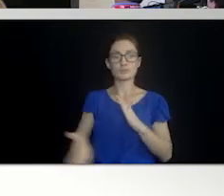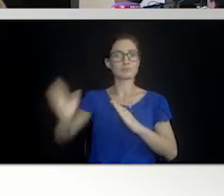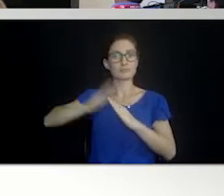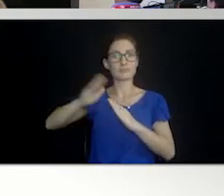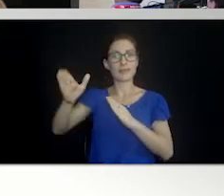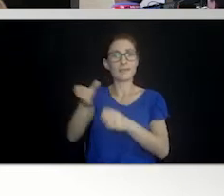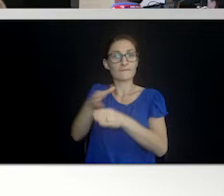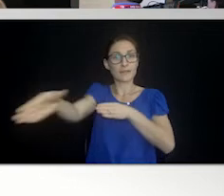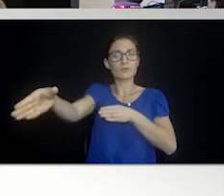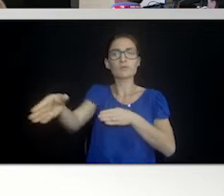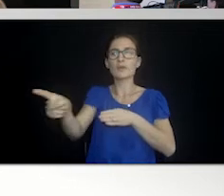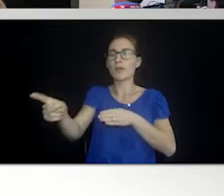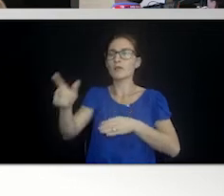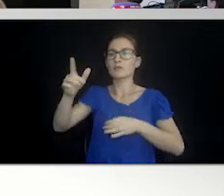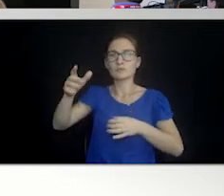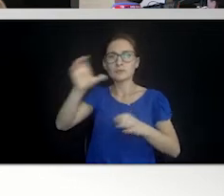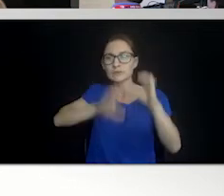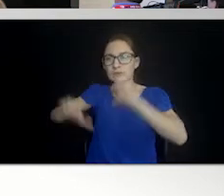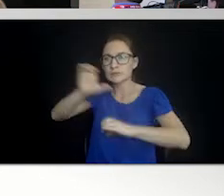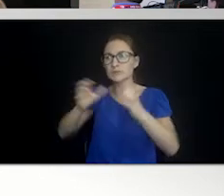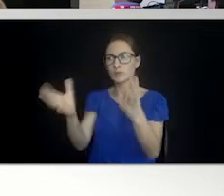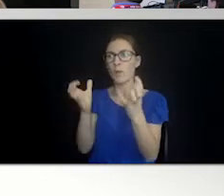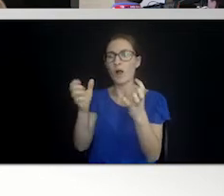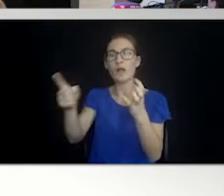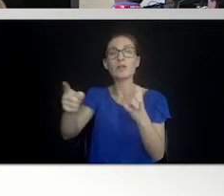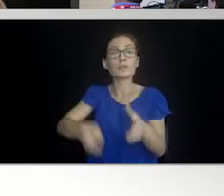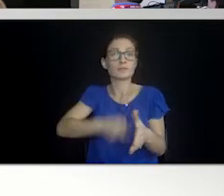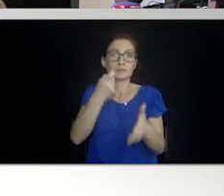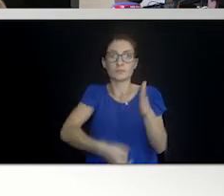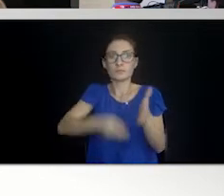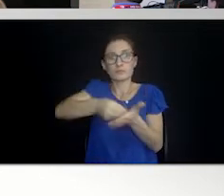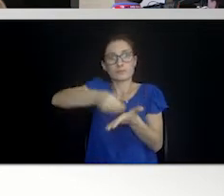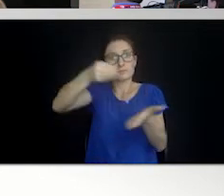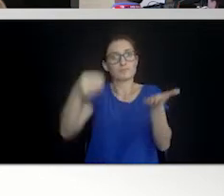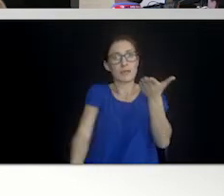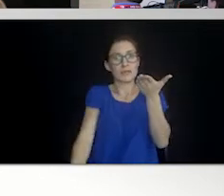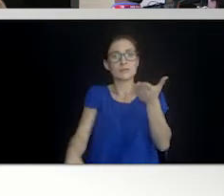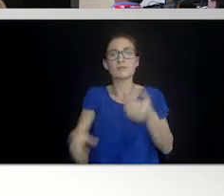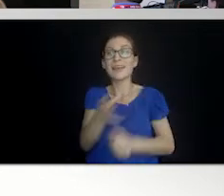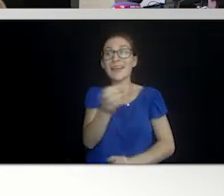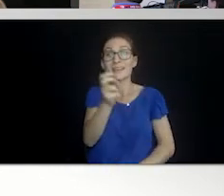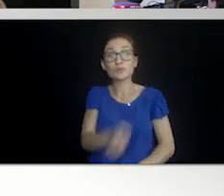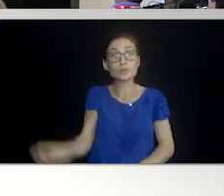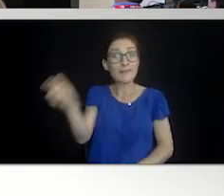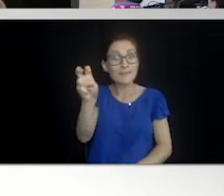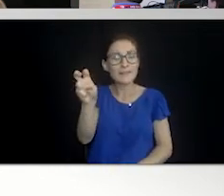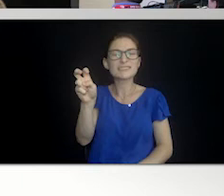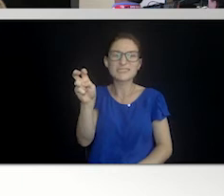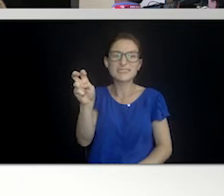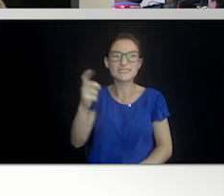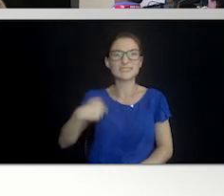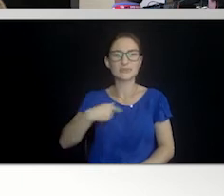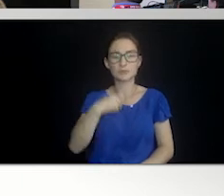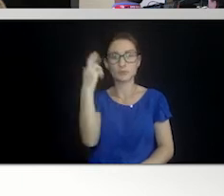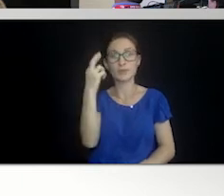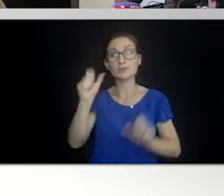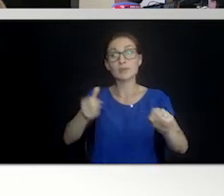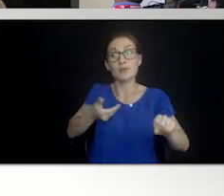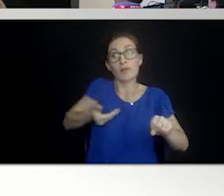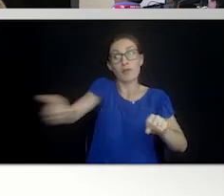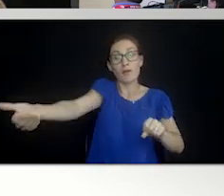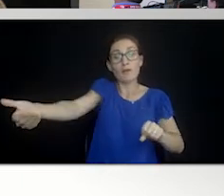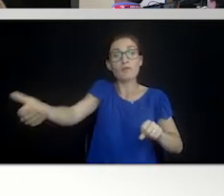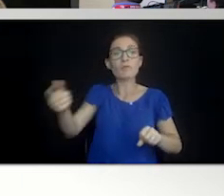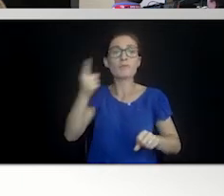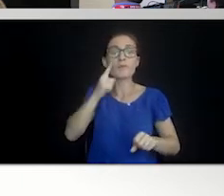in their field, they were extremely sought after. Meeting them was cost prohibitive for most, not to mention the need to travel. That's when we realized